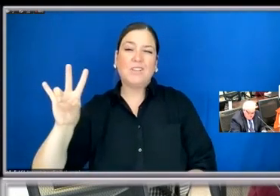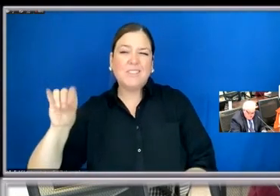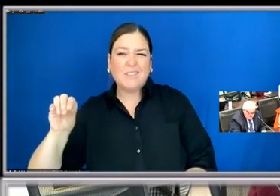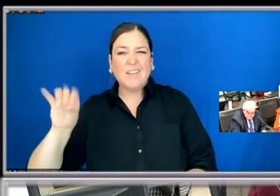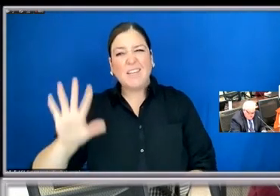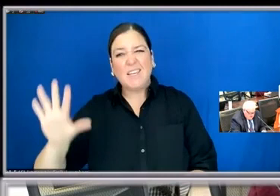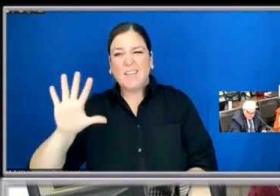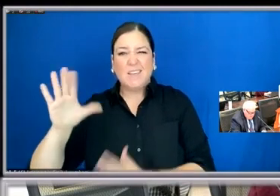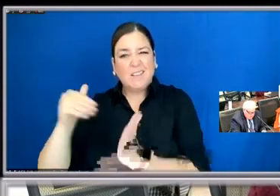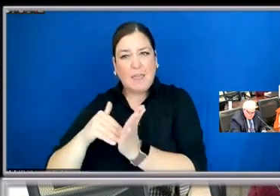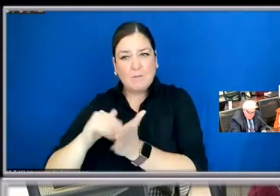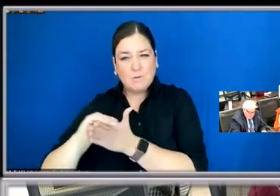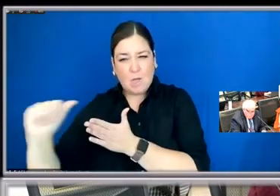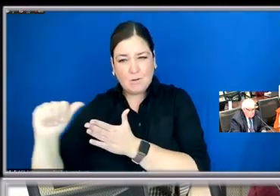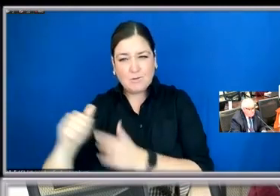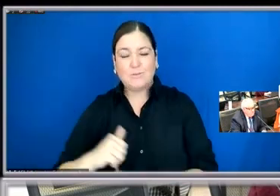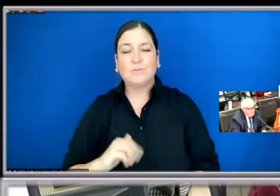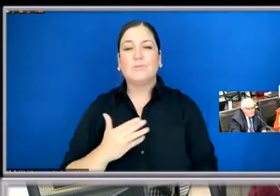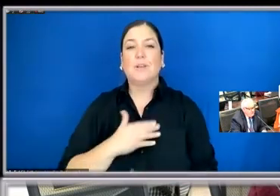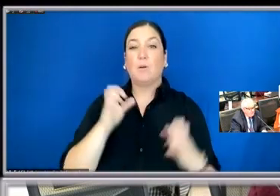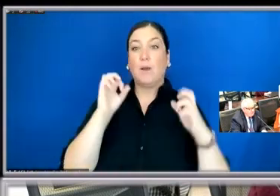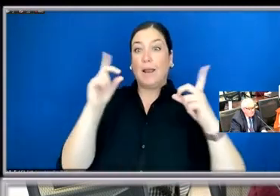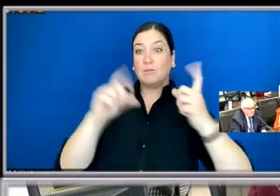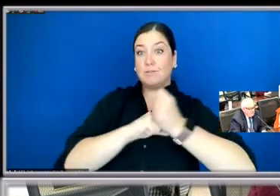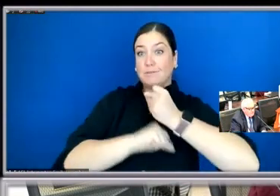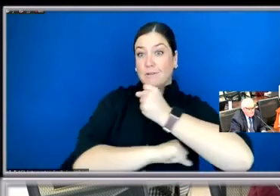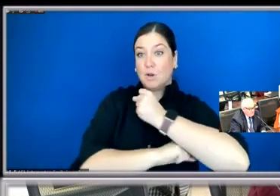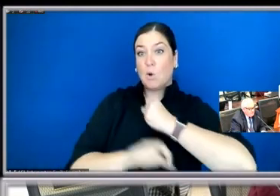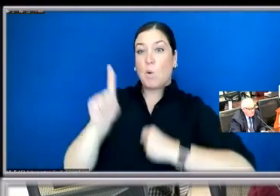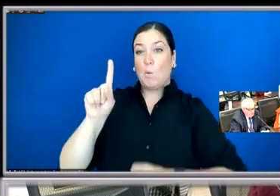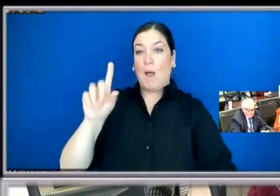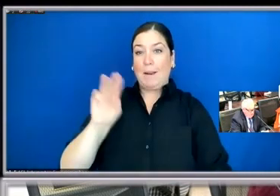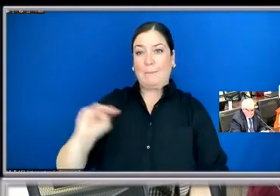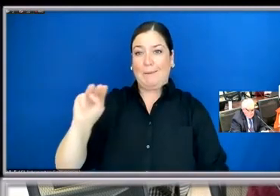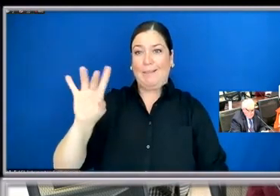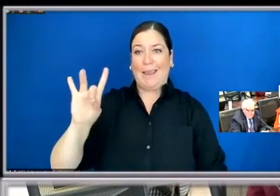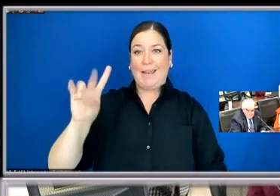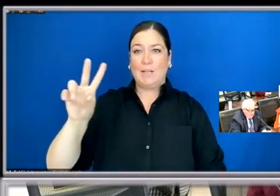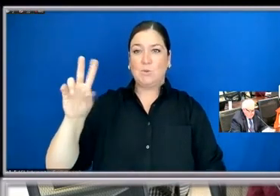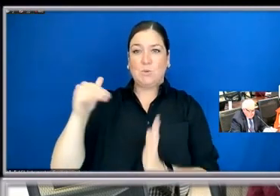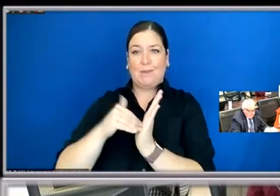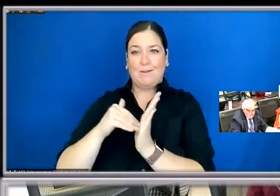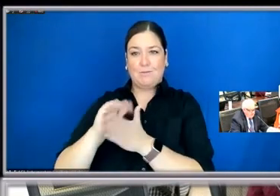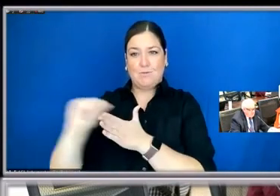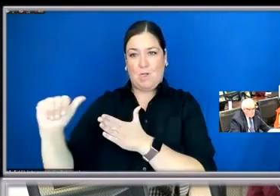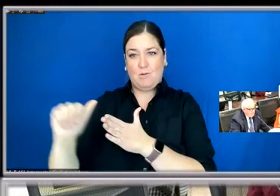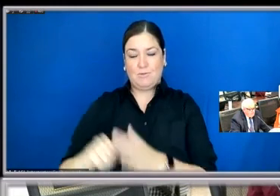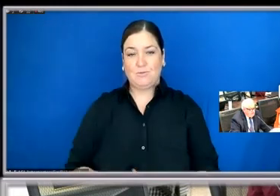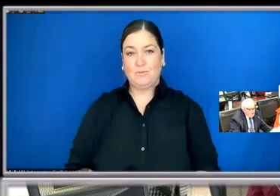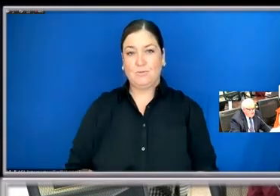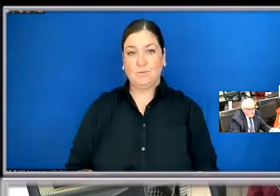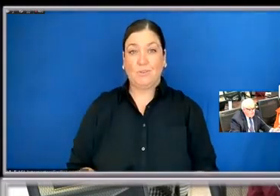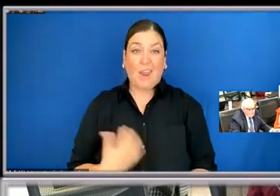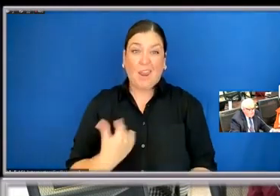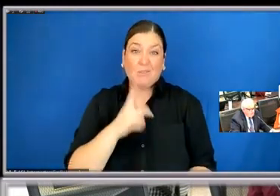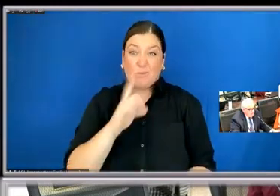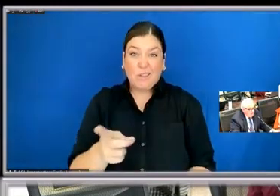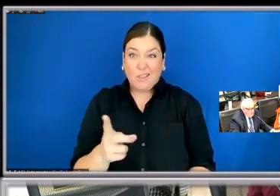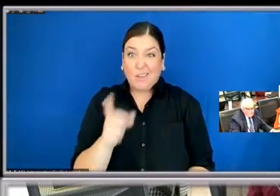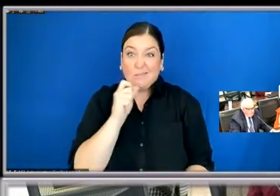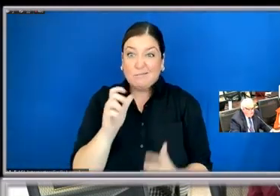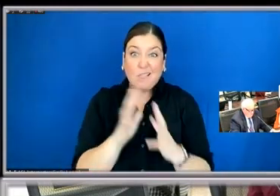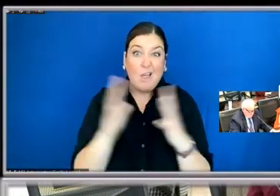$270,000, and our education foundation is $1,082,000. And then there really hasn't been much